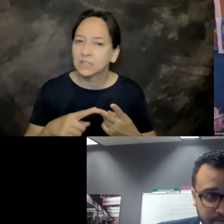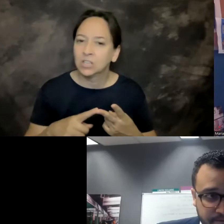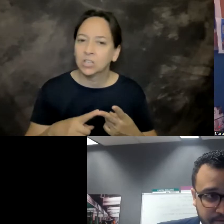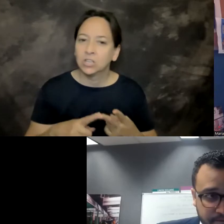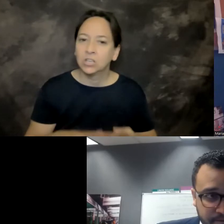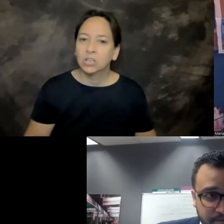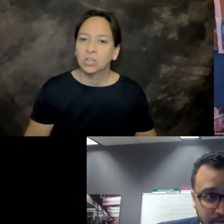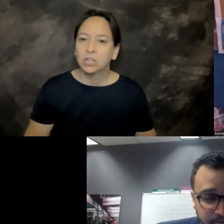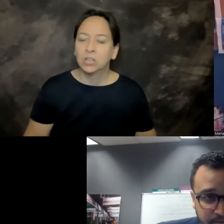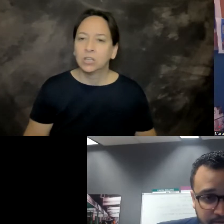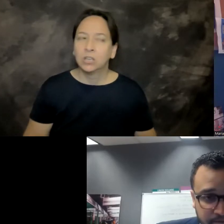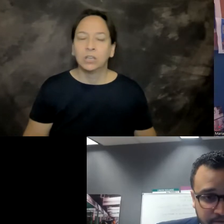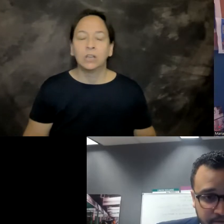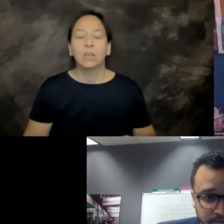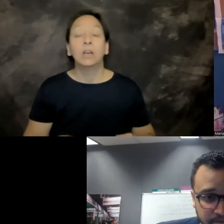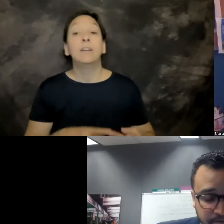It was